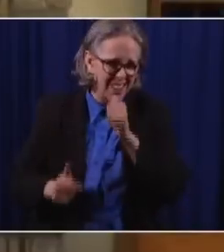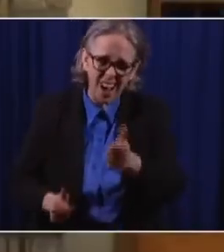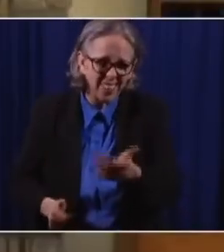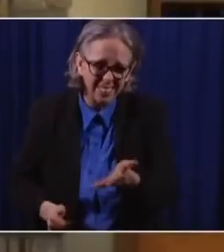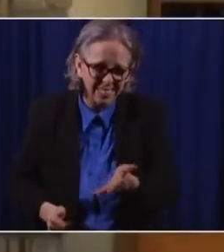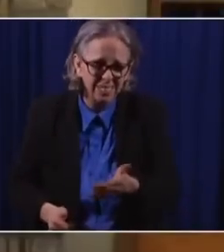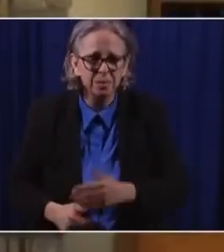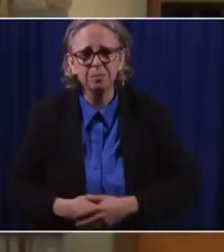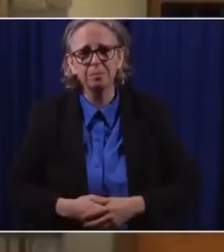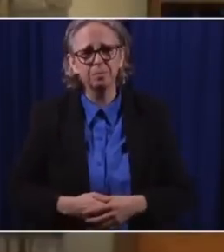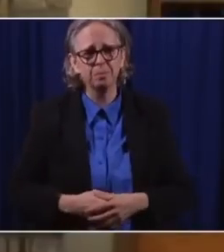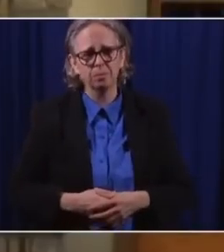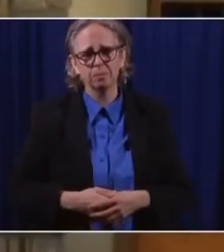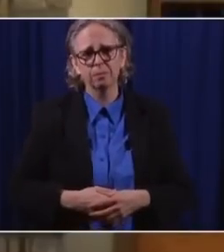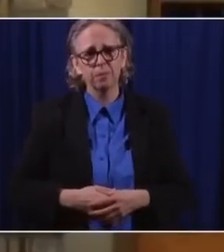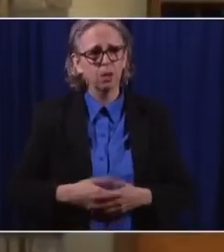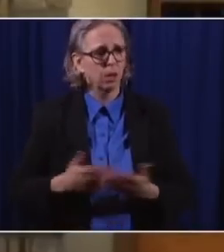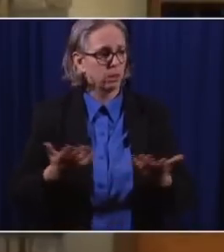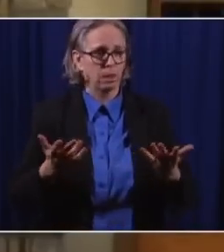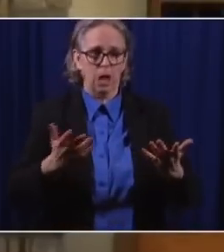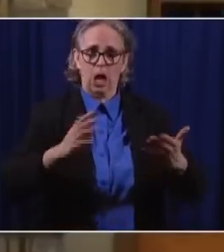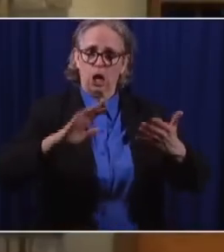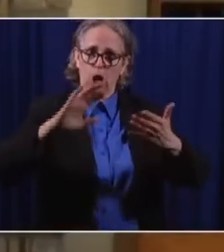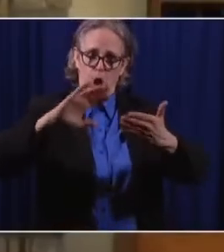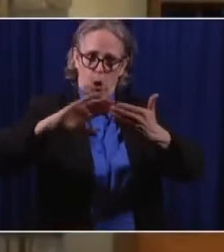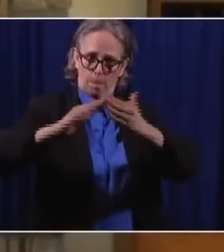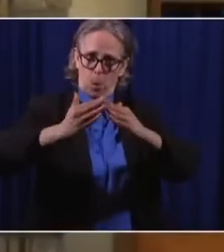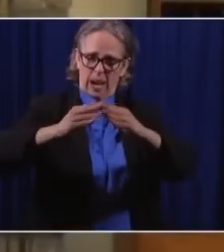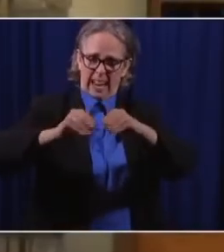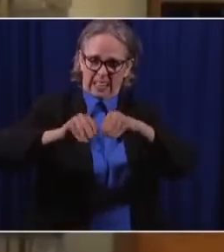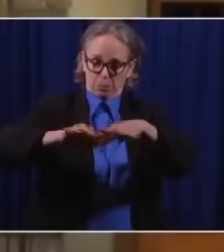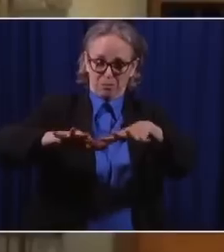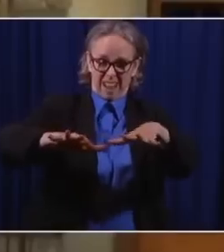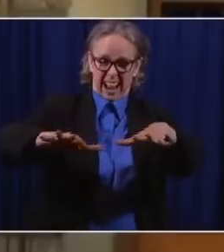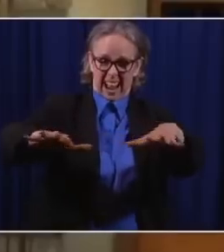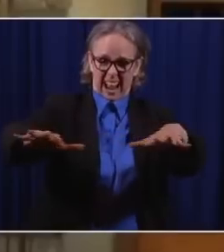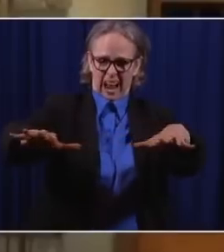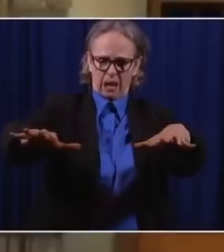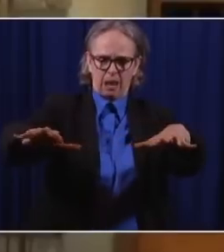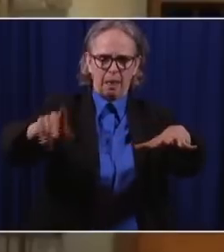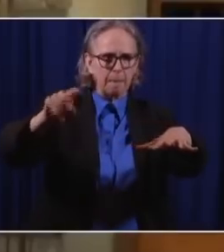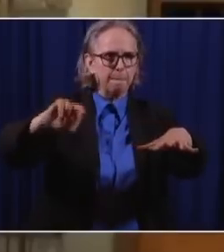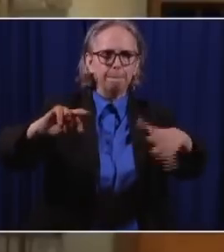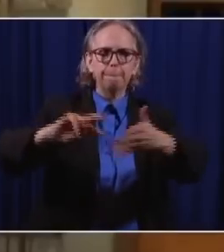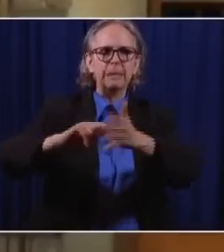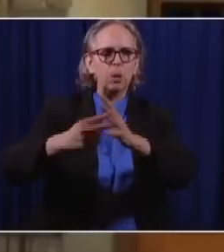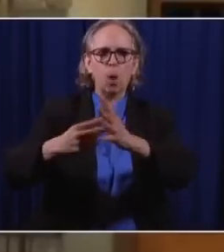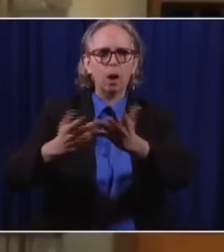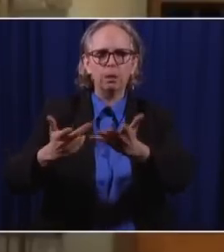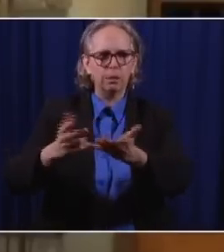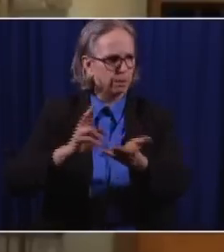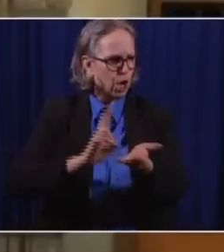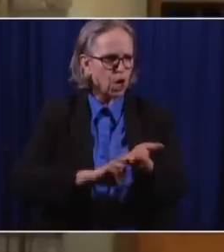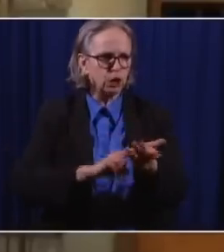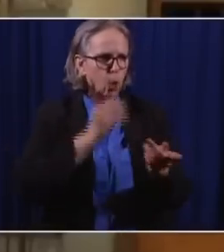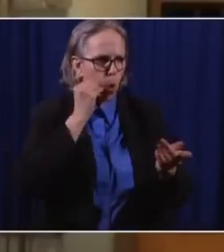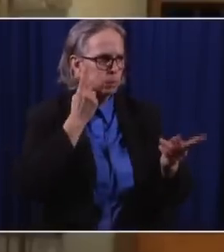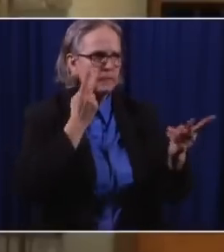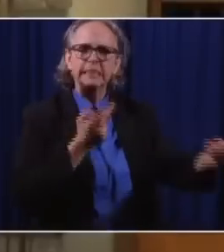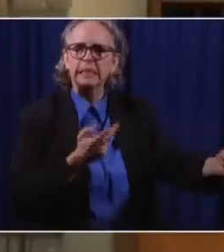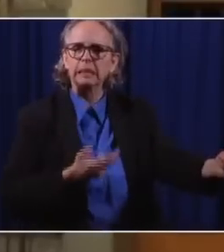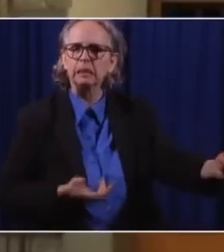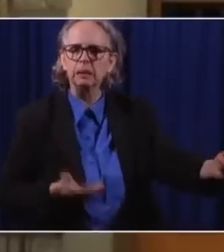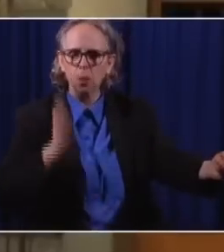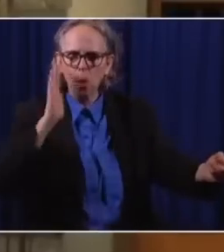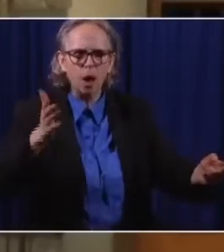see spread in the community. That spread ends up in nursing homes. The more spread there is, the more likely it is.